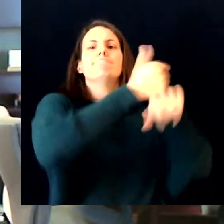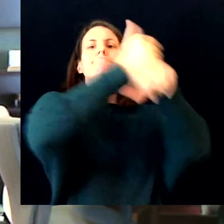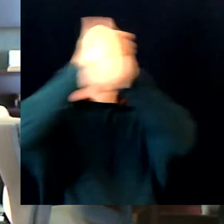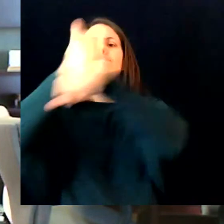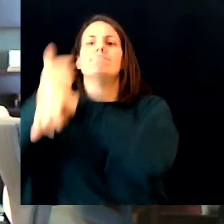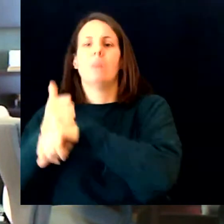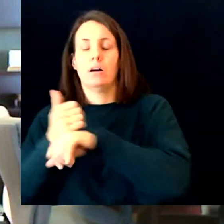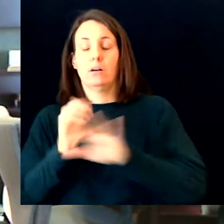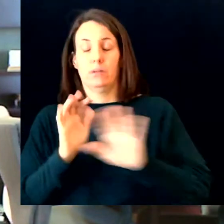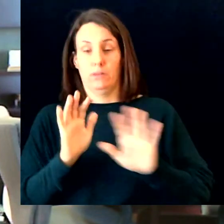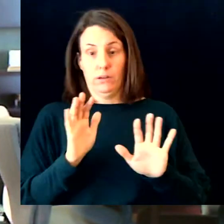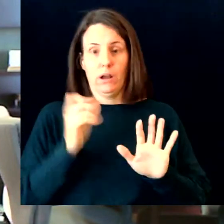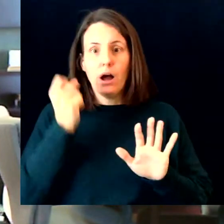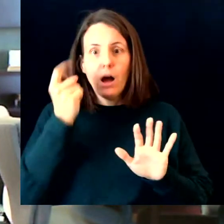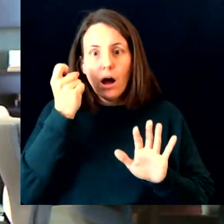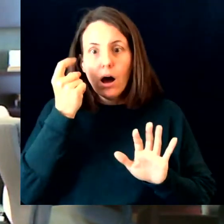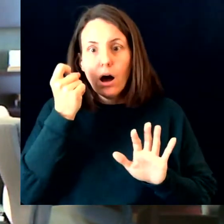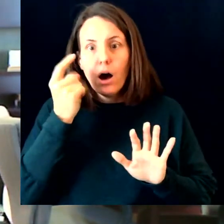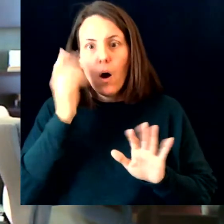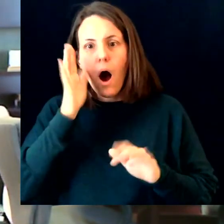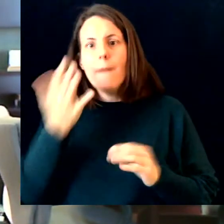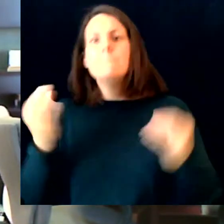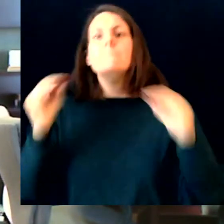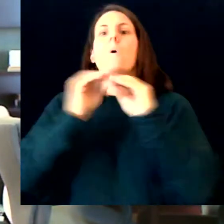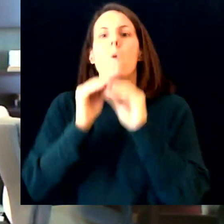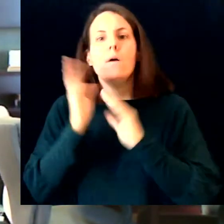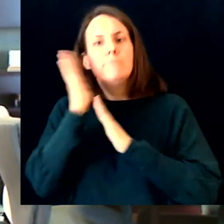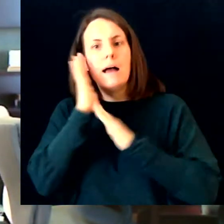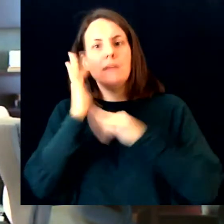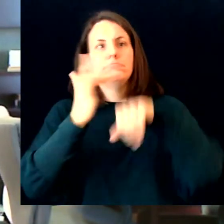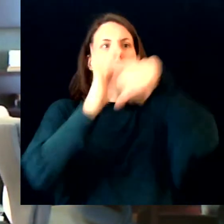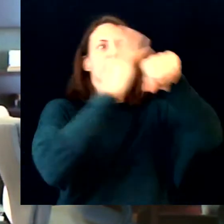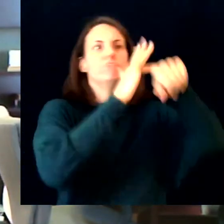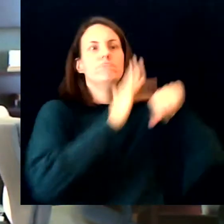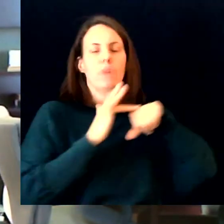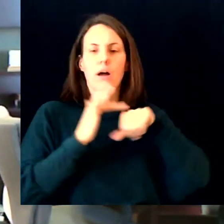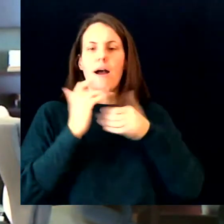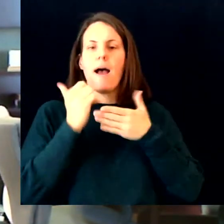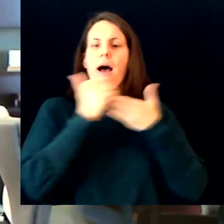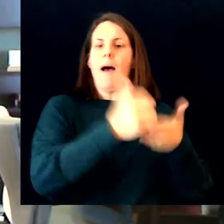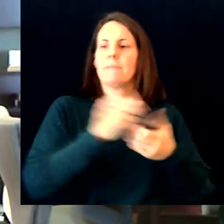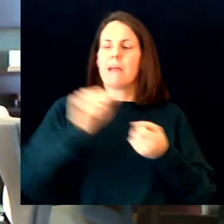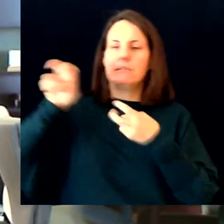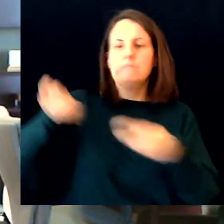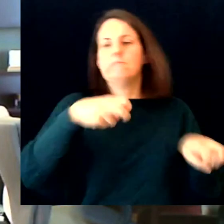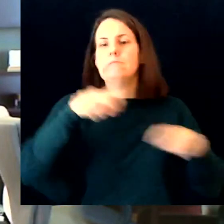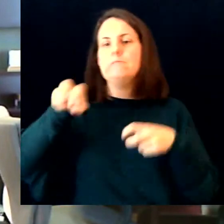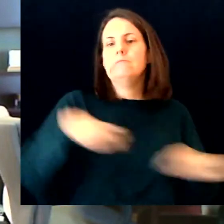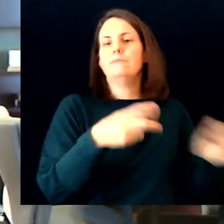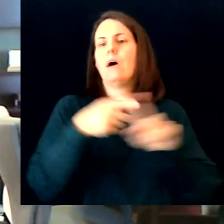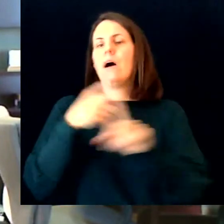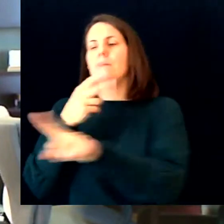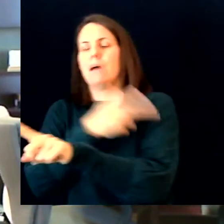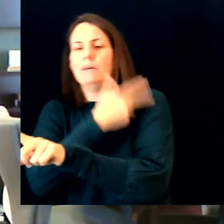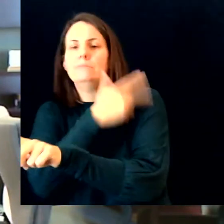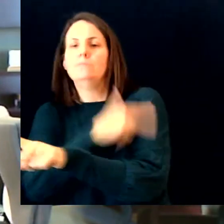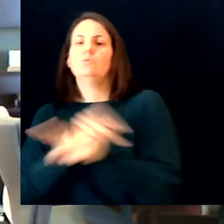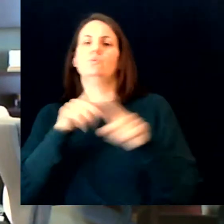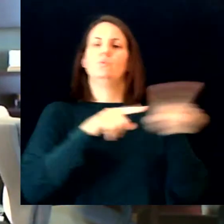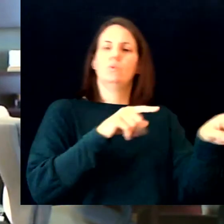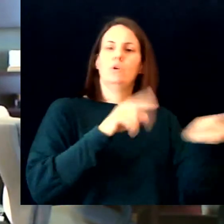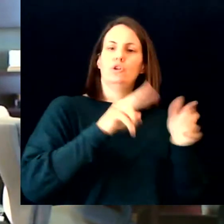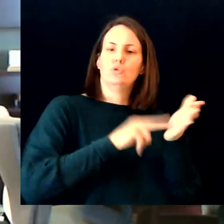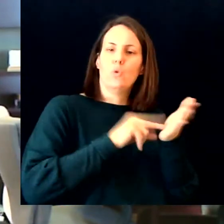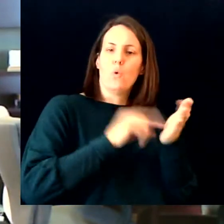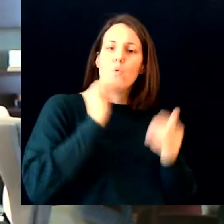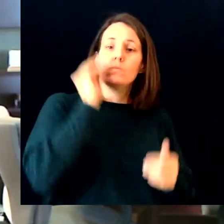so appreciative of our National Guard volunteers, so appreciative of Madison College and of our skilled nursing